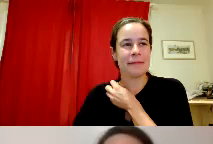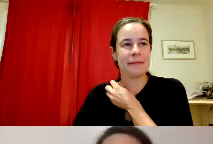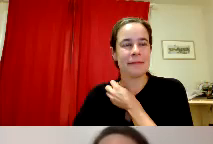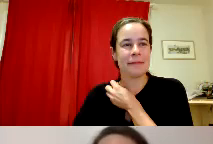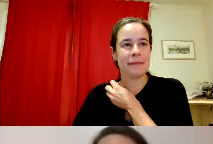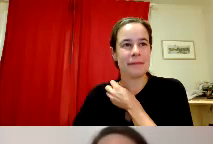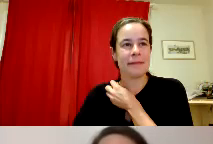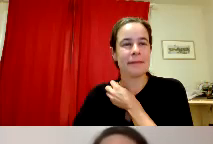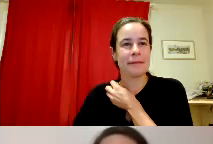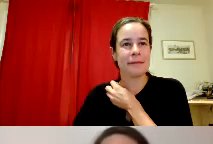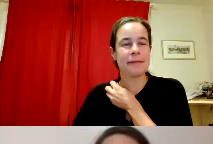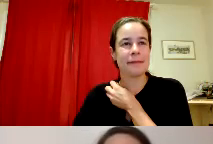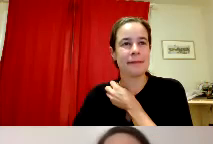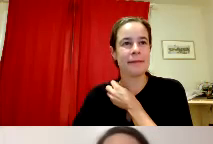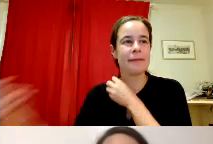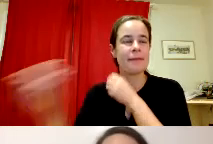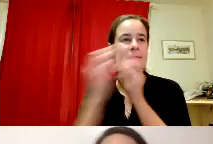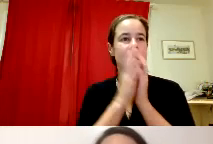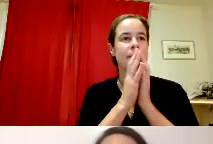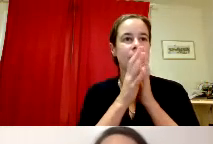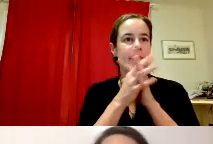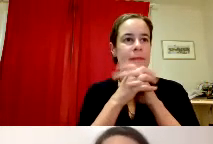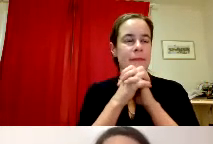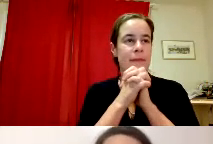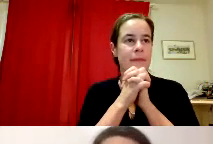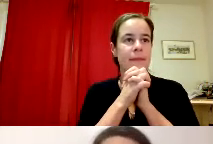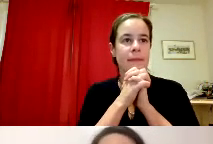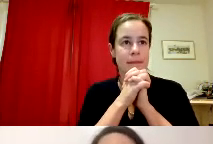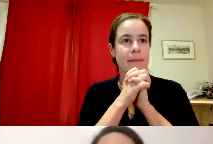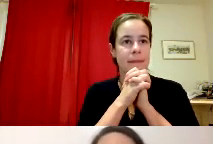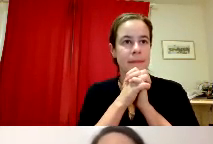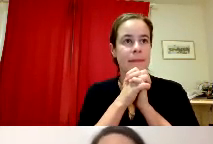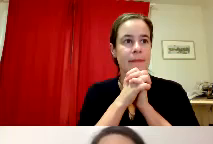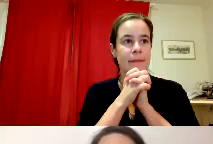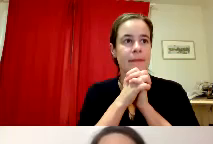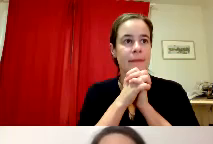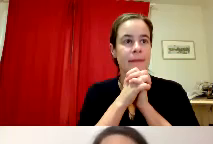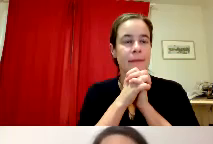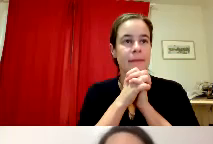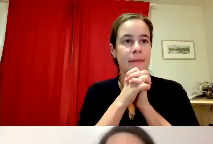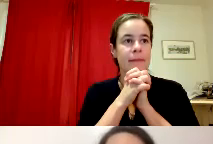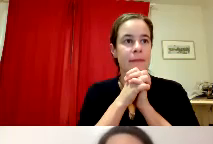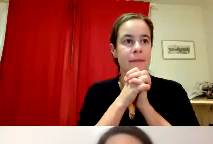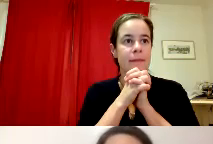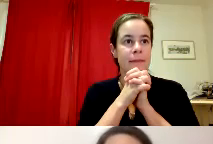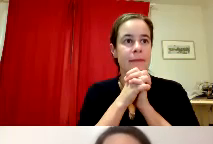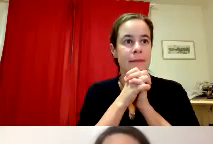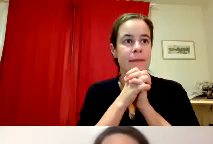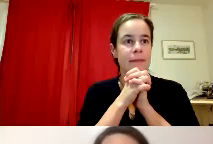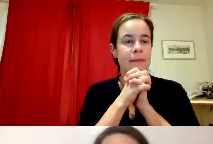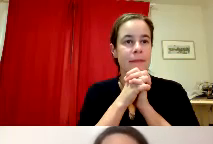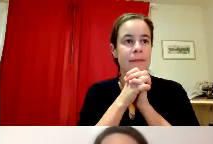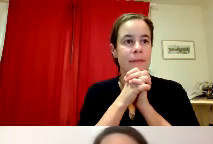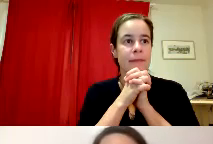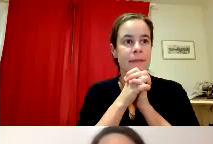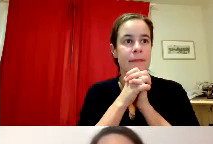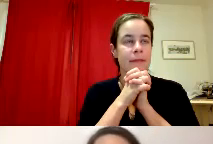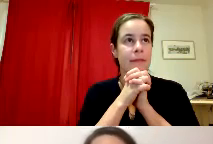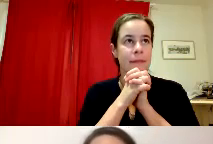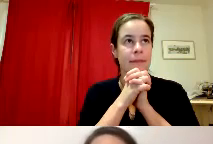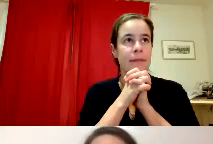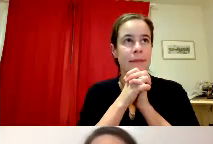So overall, in conclusion, we saw a lot of stresses and concerns, but these led to very little